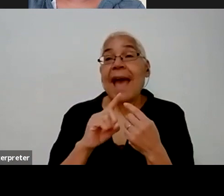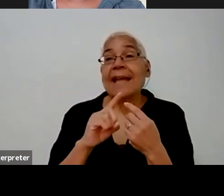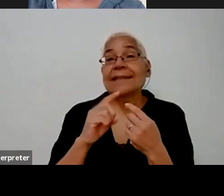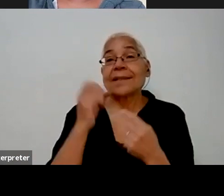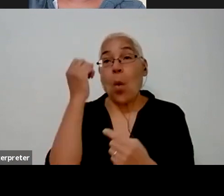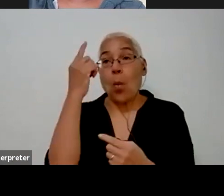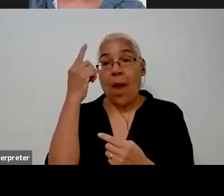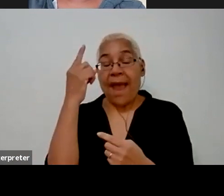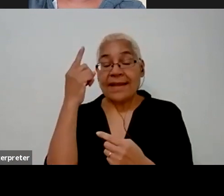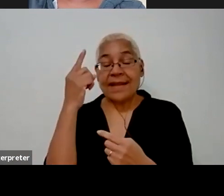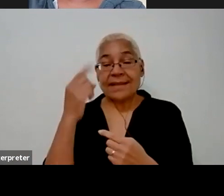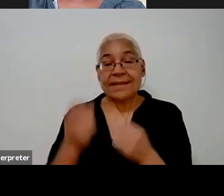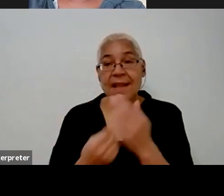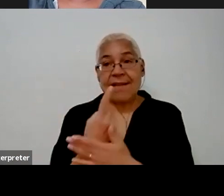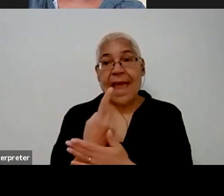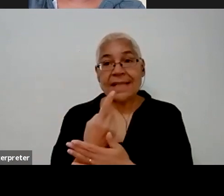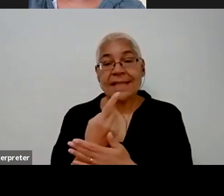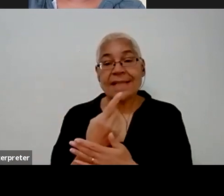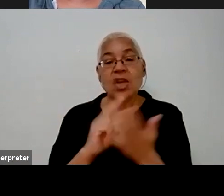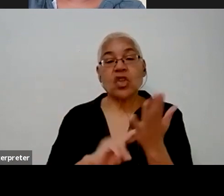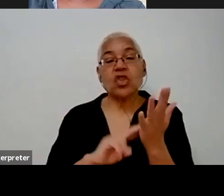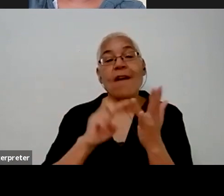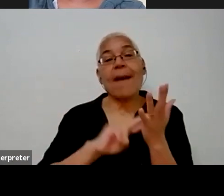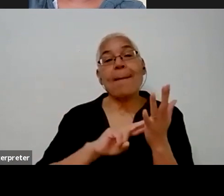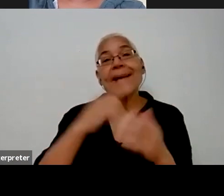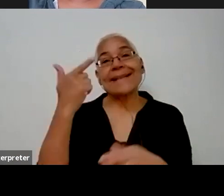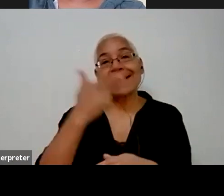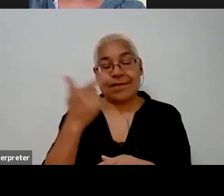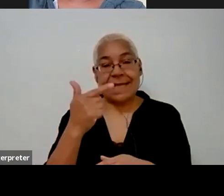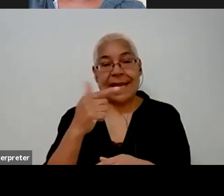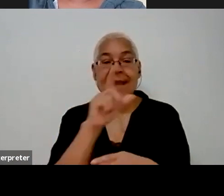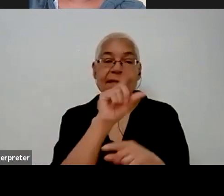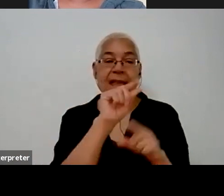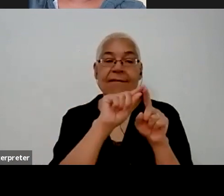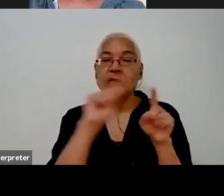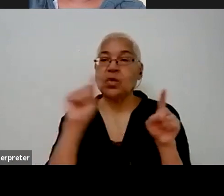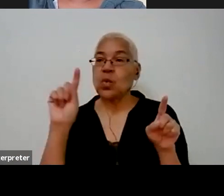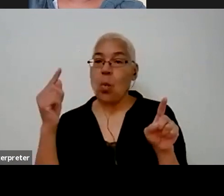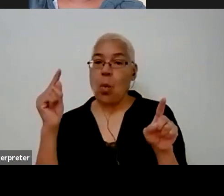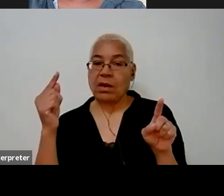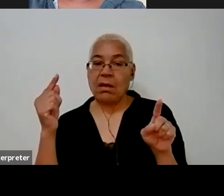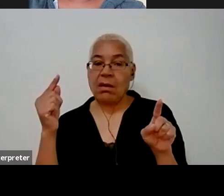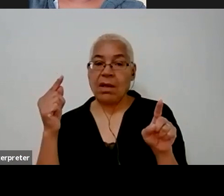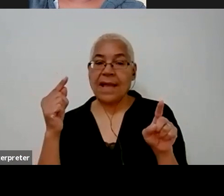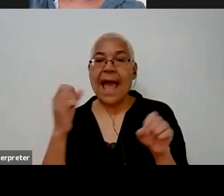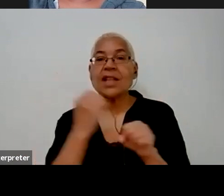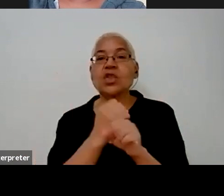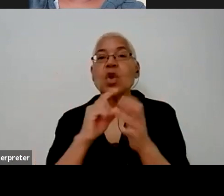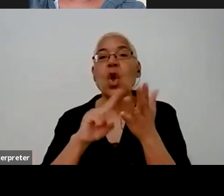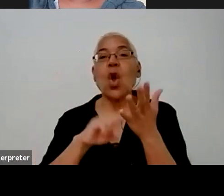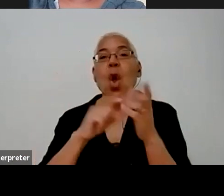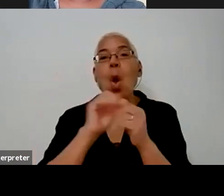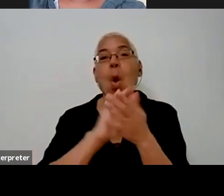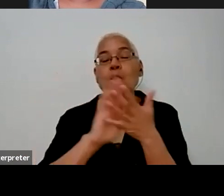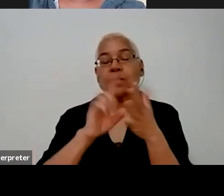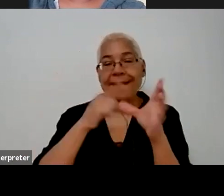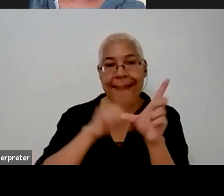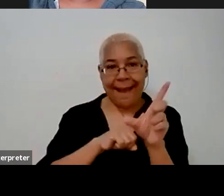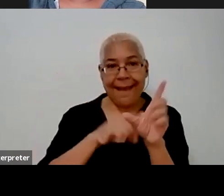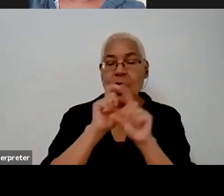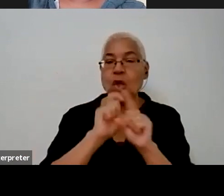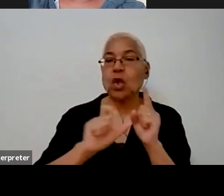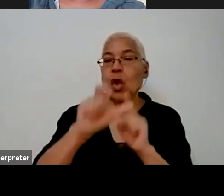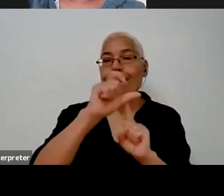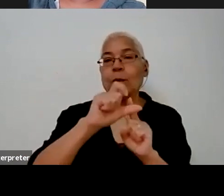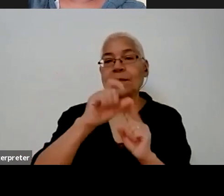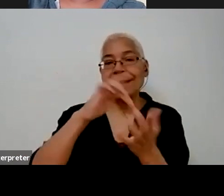17th of November, 11 a.m. 1 p.m. at the Goldhay Community Community Center, so which is being held